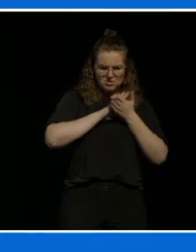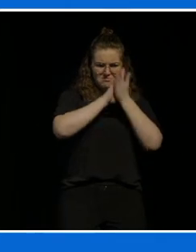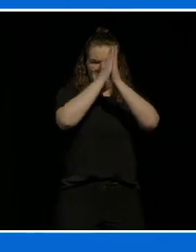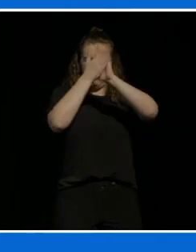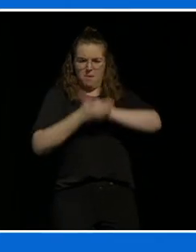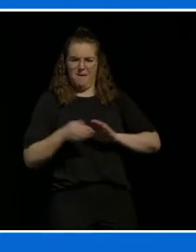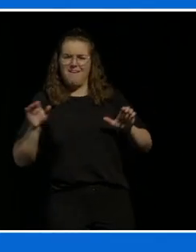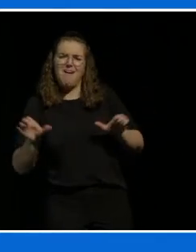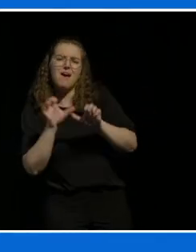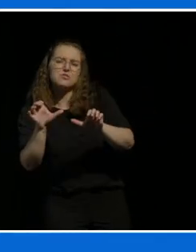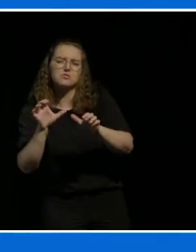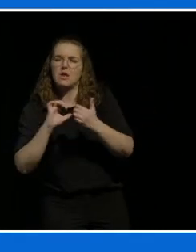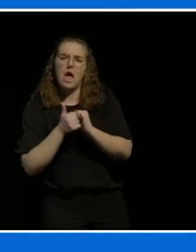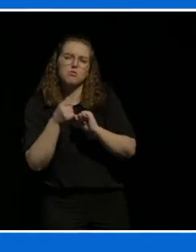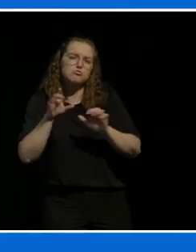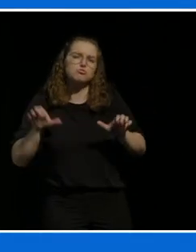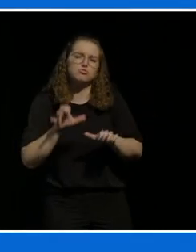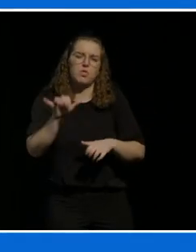that?